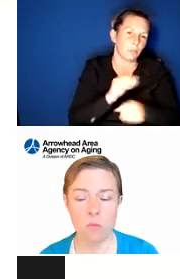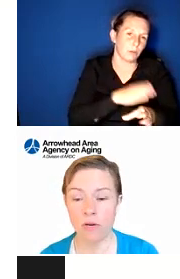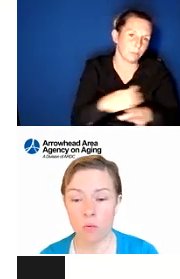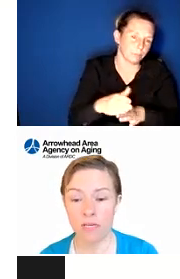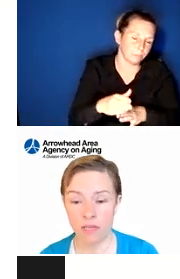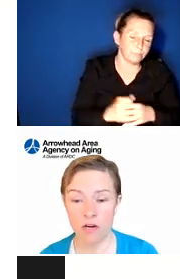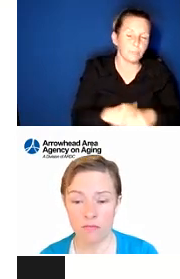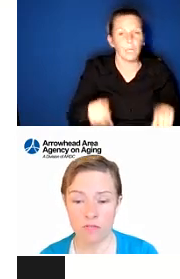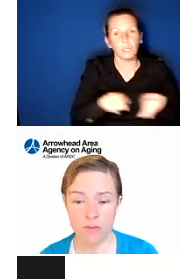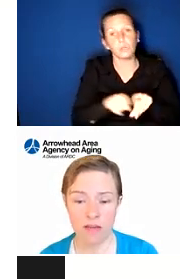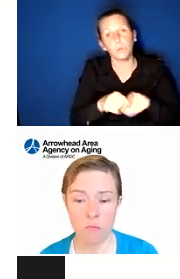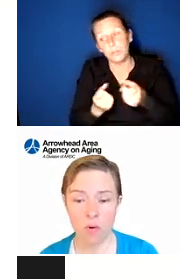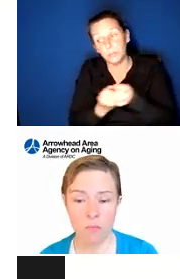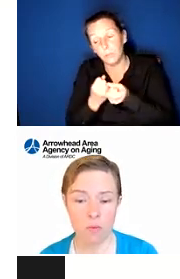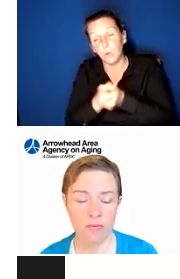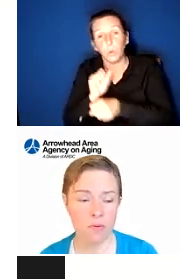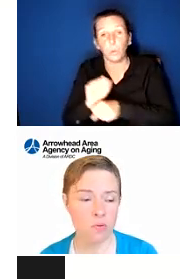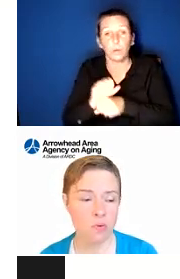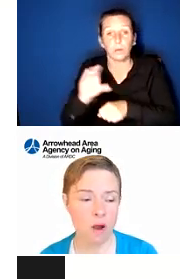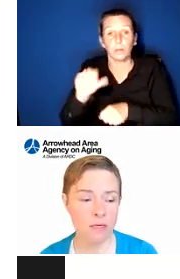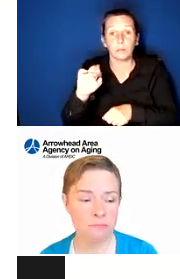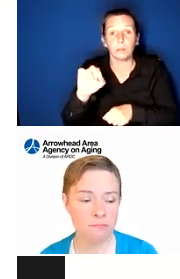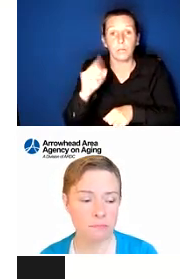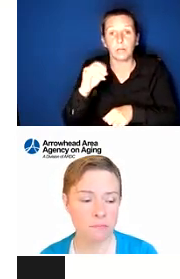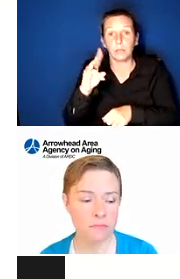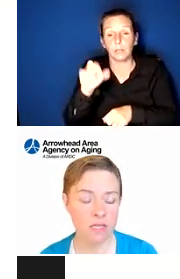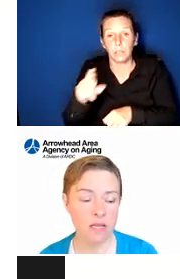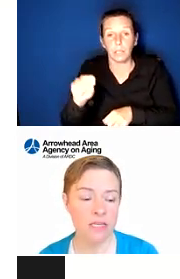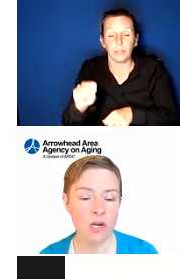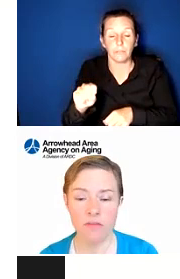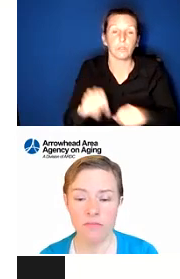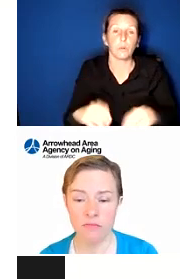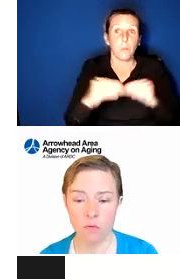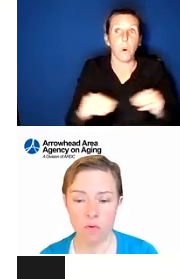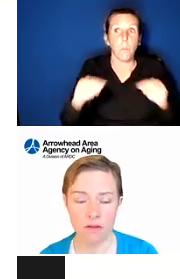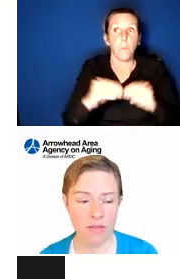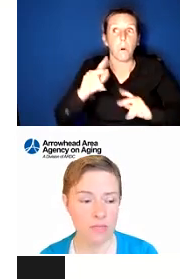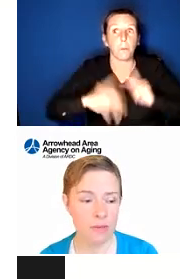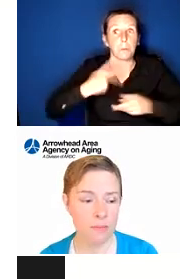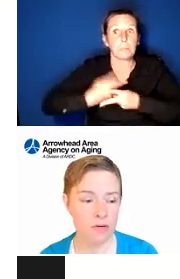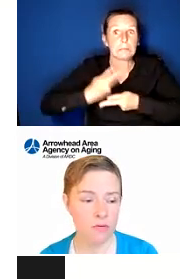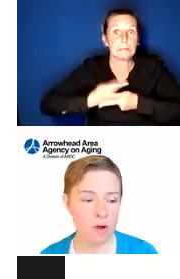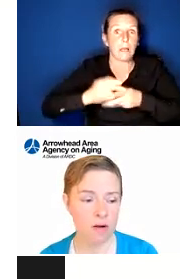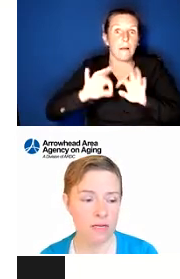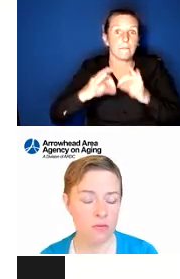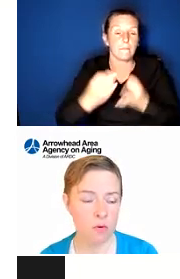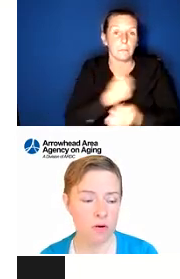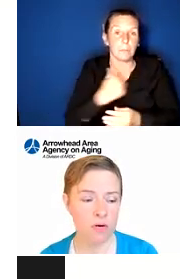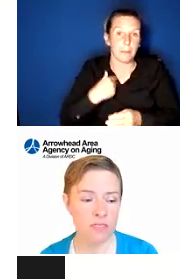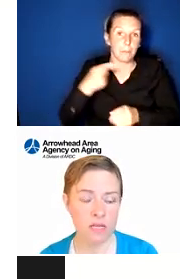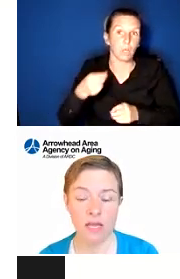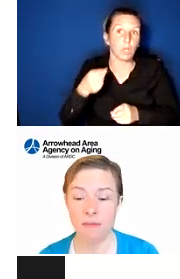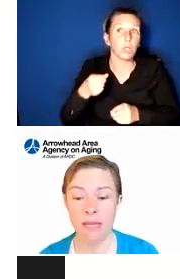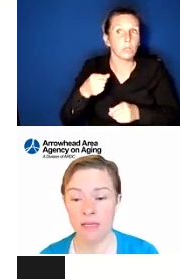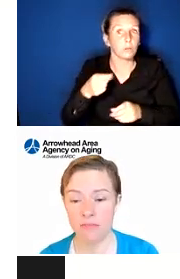as supporting working caregivers. We have more and more people who are caregiving for a family member who are in the